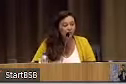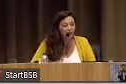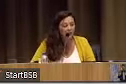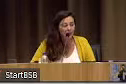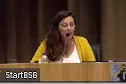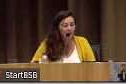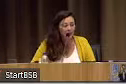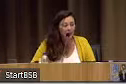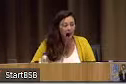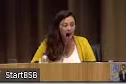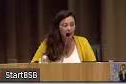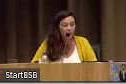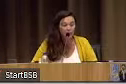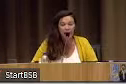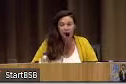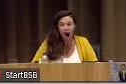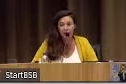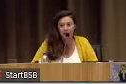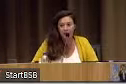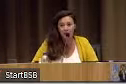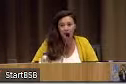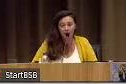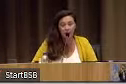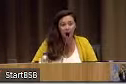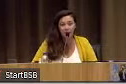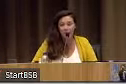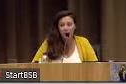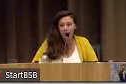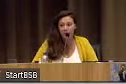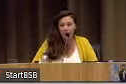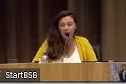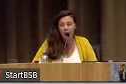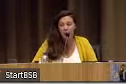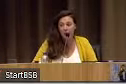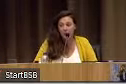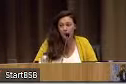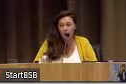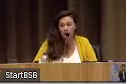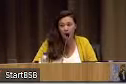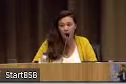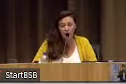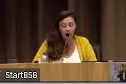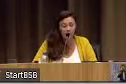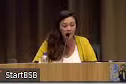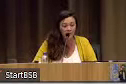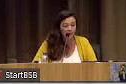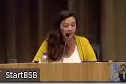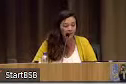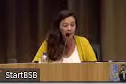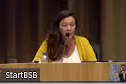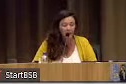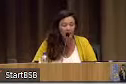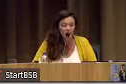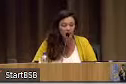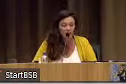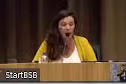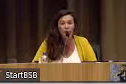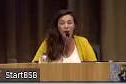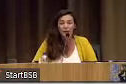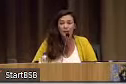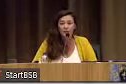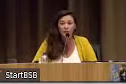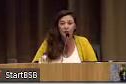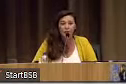for that. Of course, the quality of data that feeds this tool and any